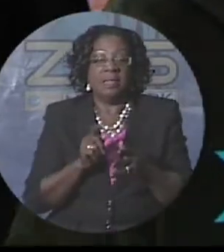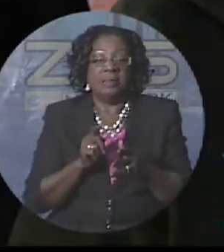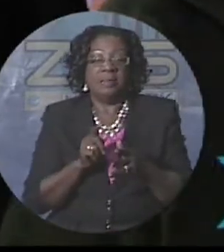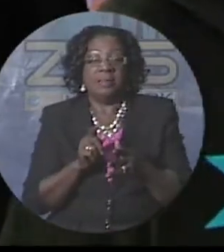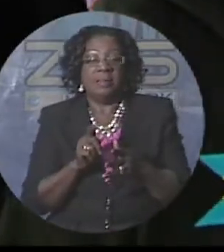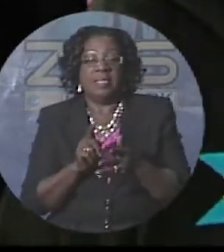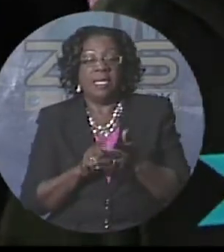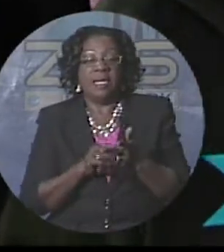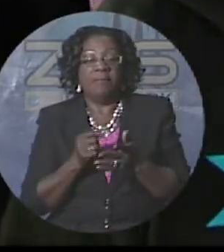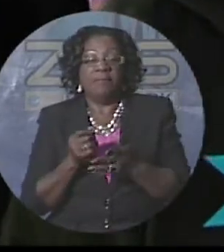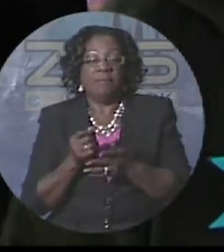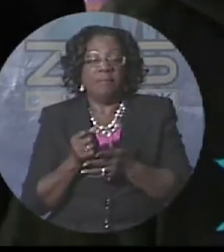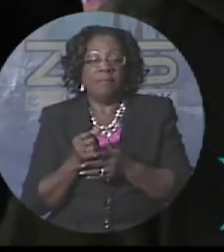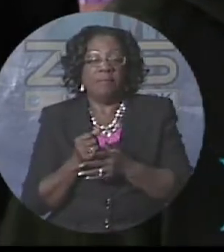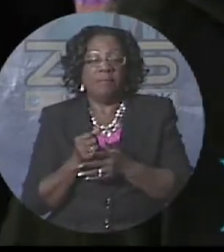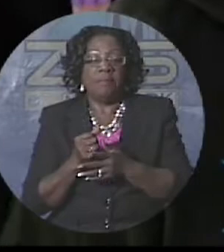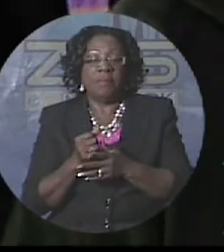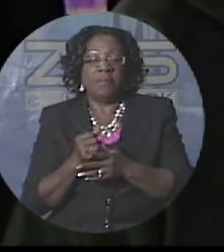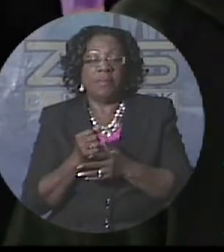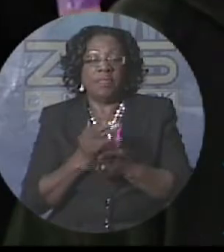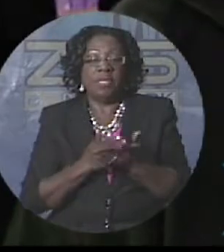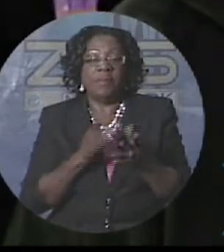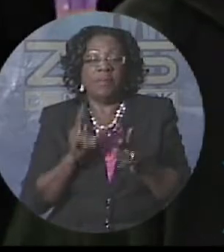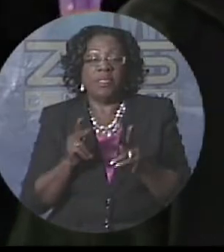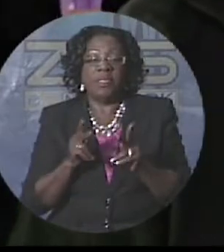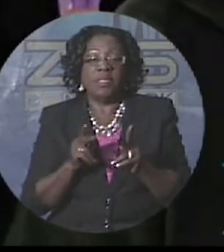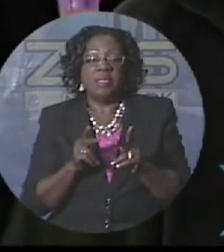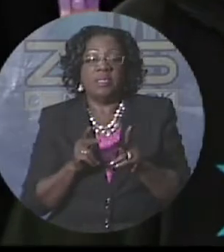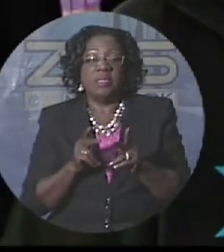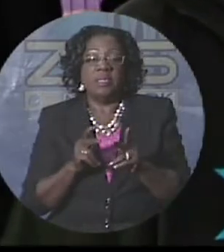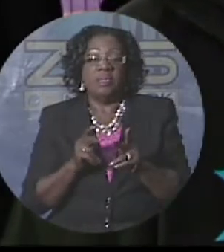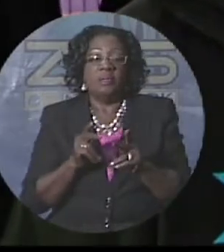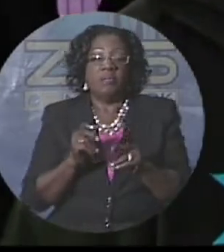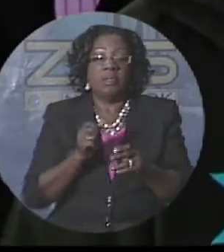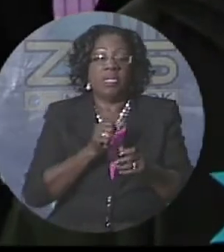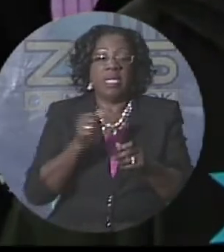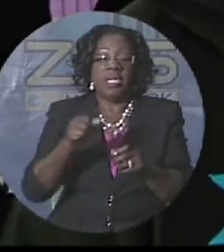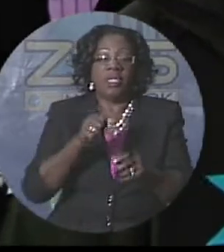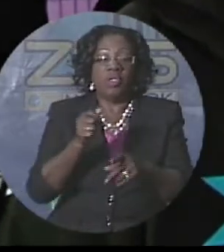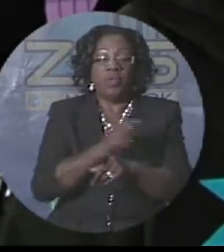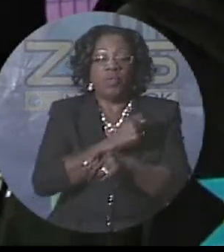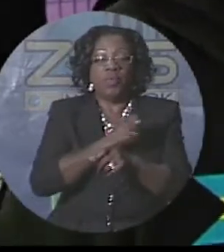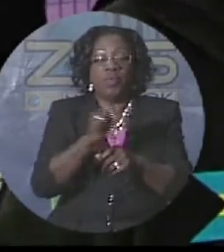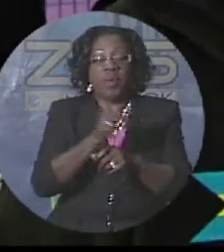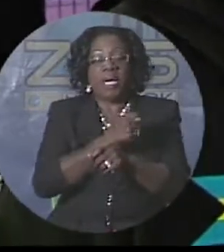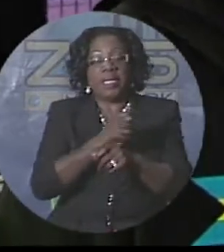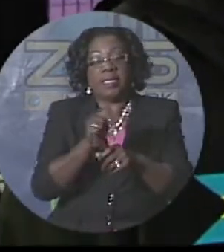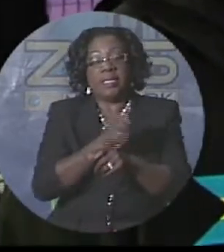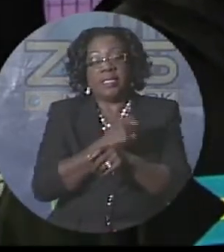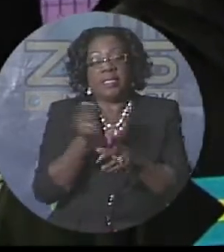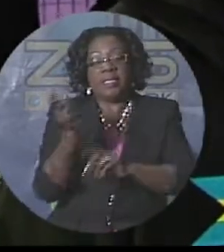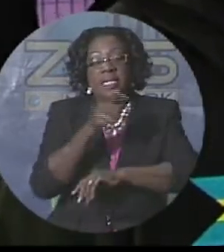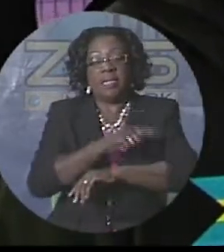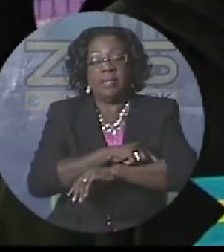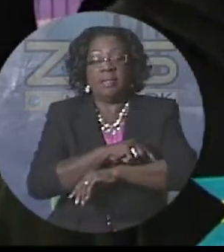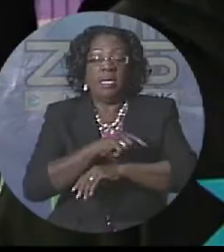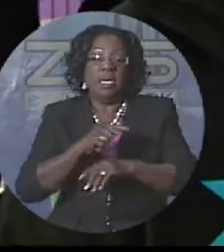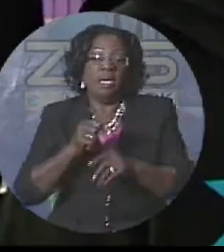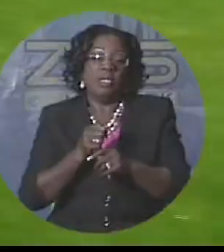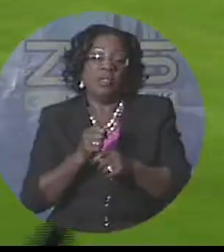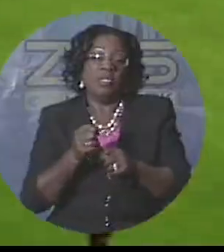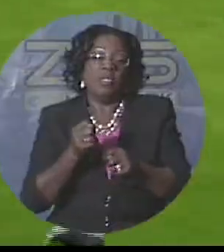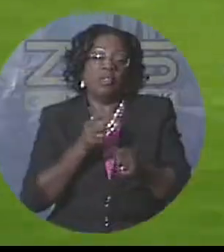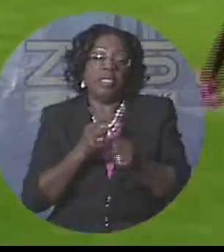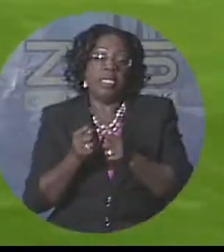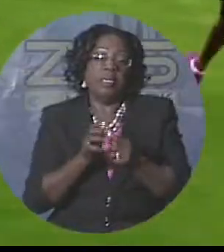get accustomed to the warm-up area. Some persons went inside the stadium, the competition stadium, and they were able to do some things there. So we had a good